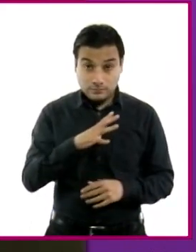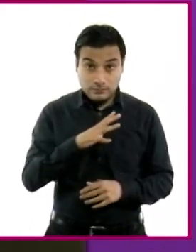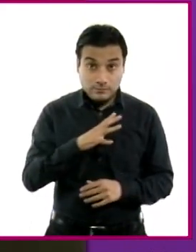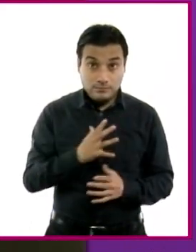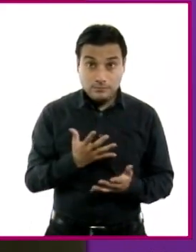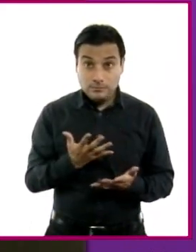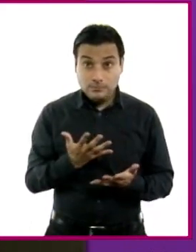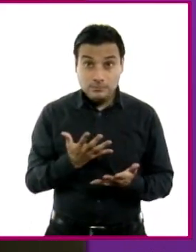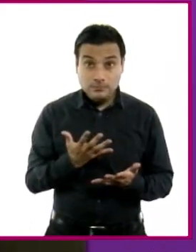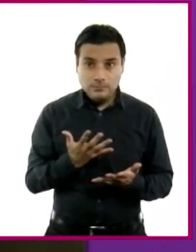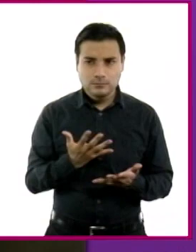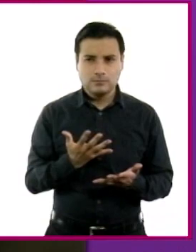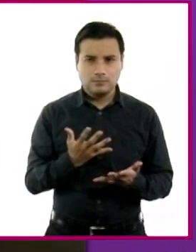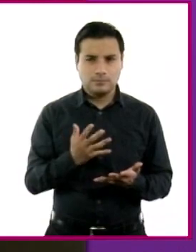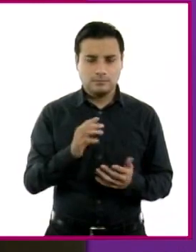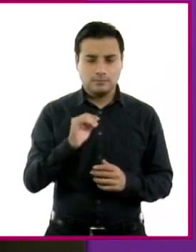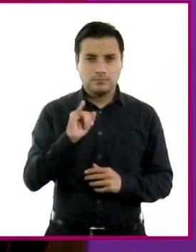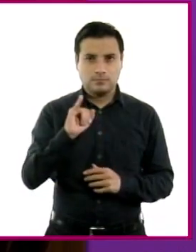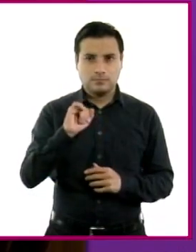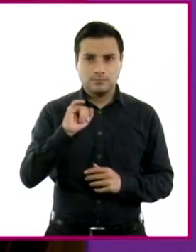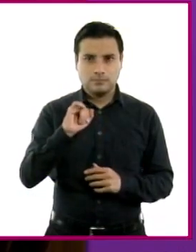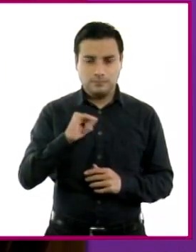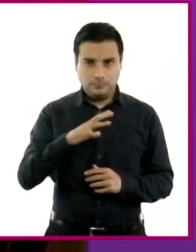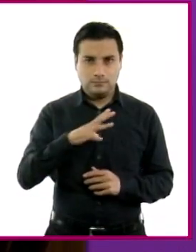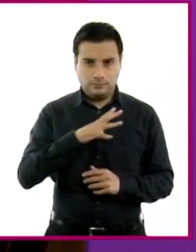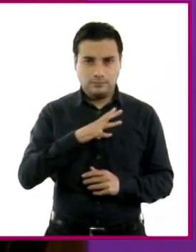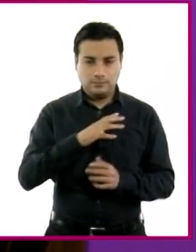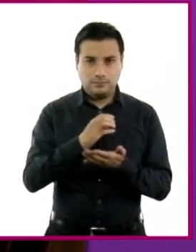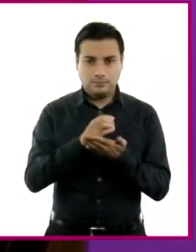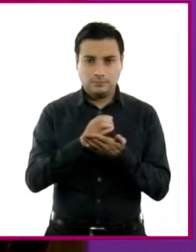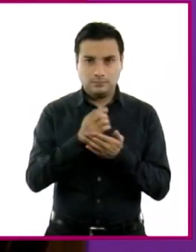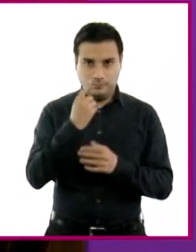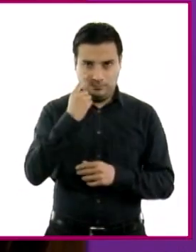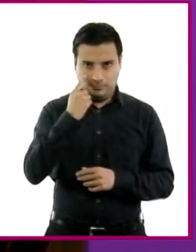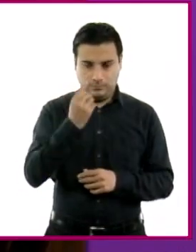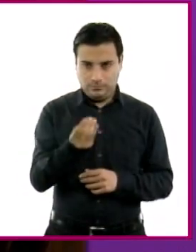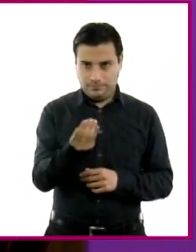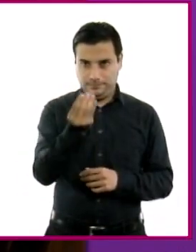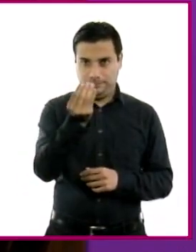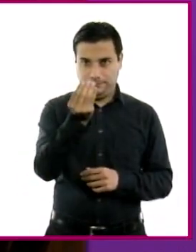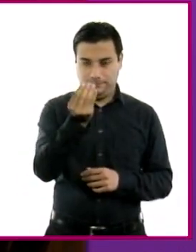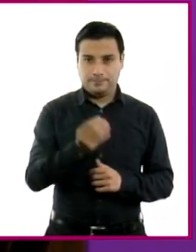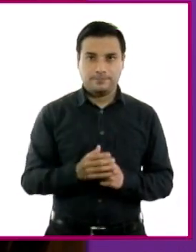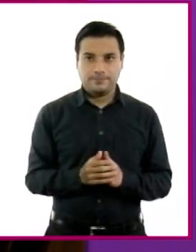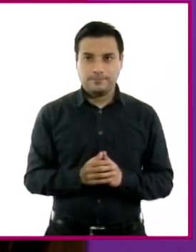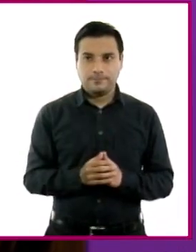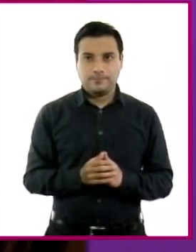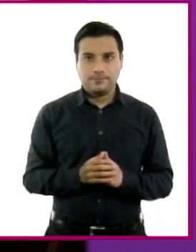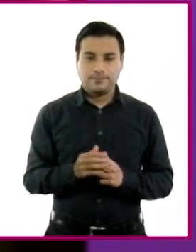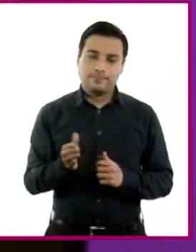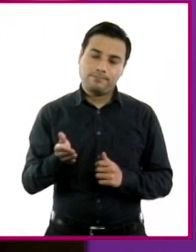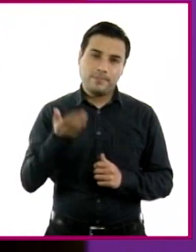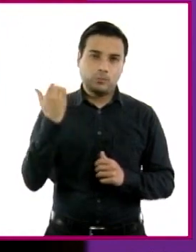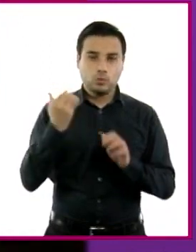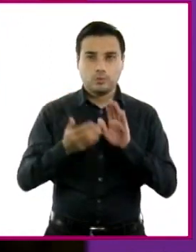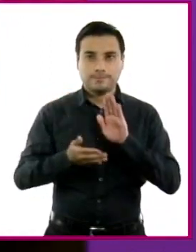suggested? Yes, it's here. Huh? Come on, let's go.